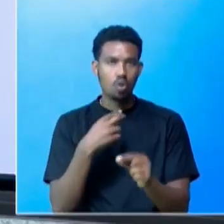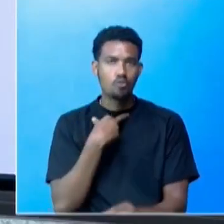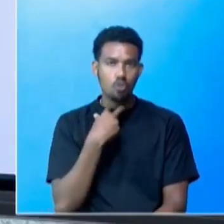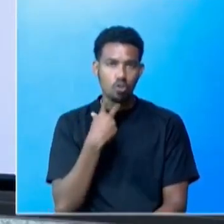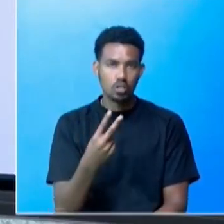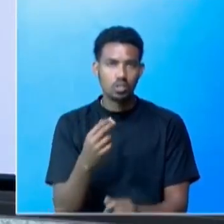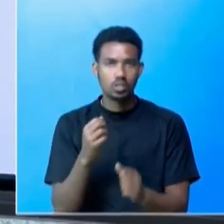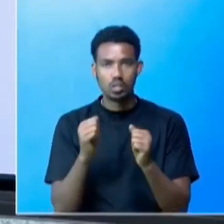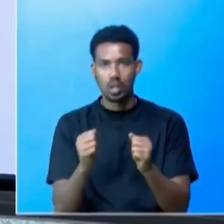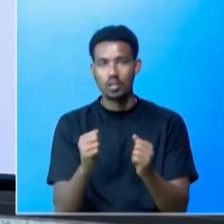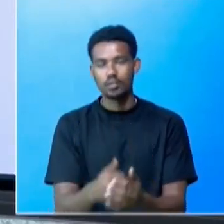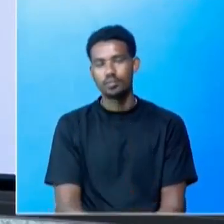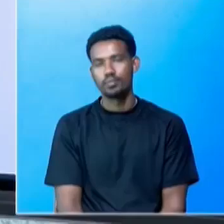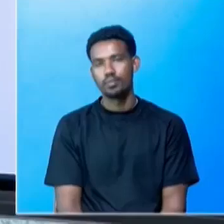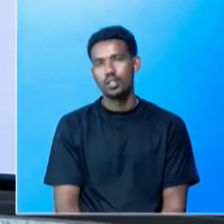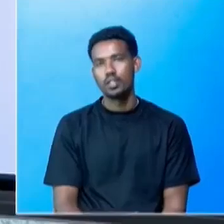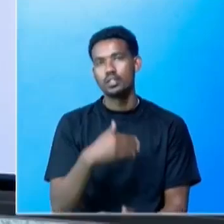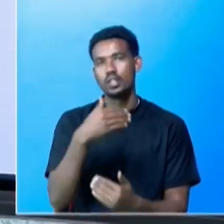one.